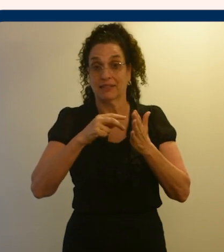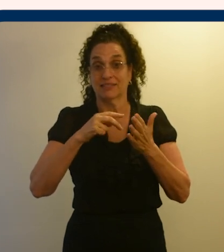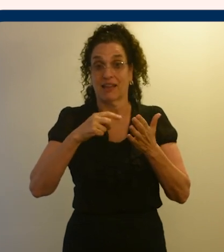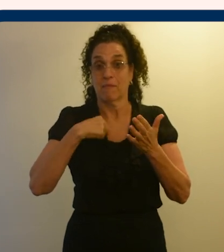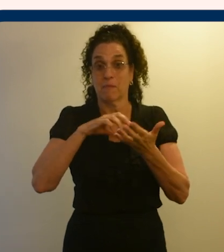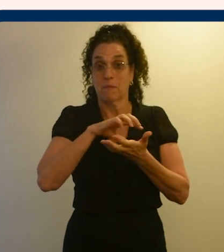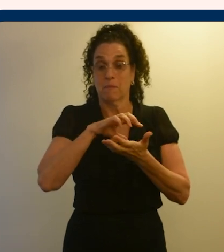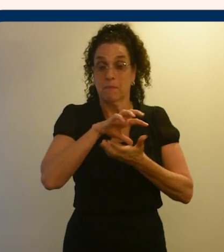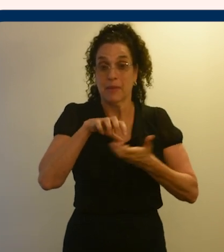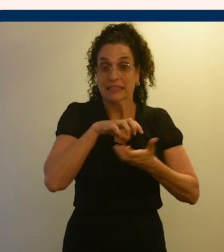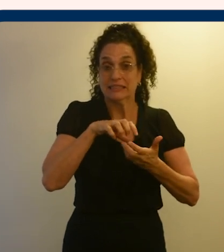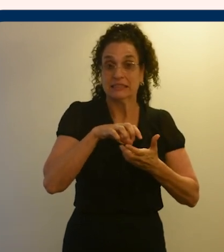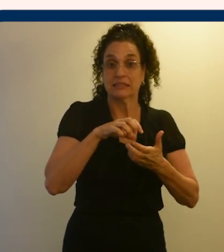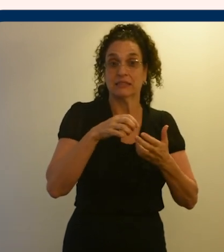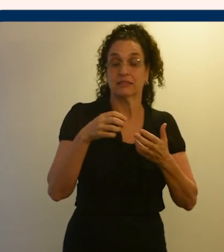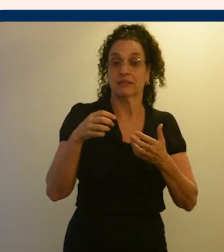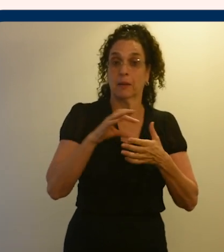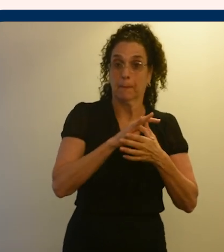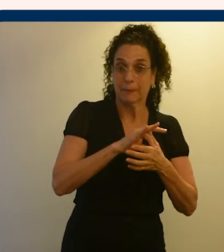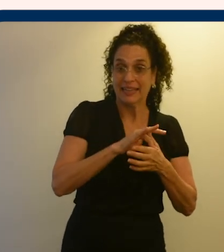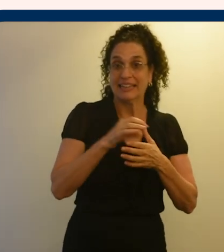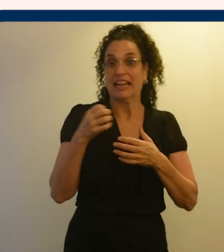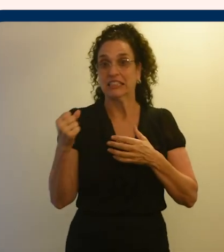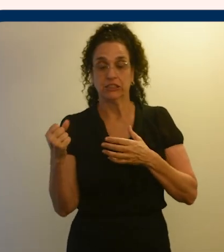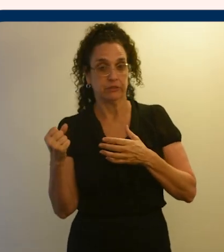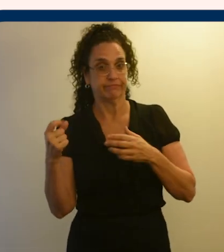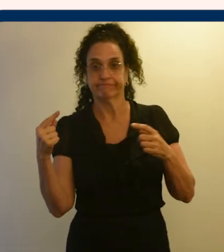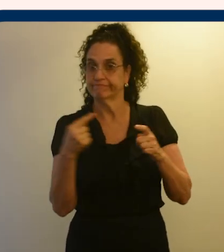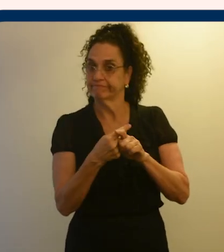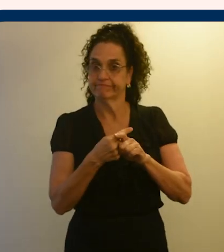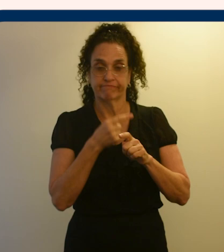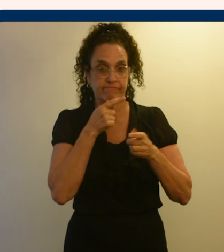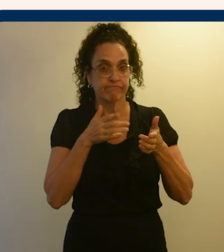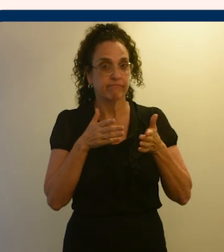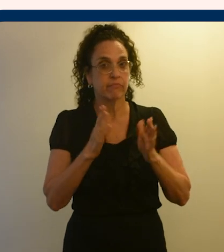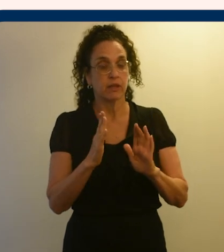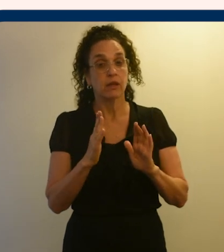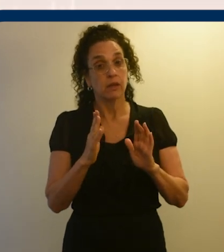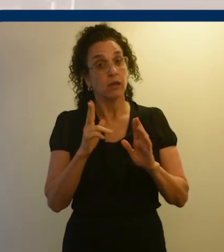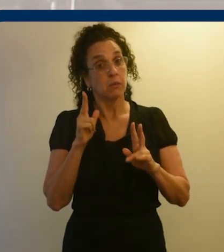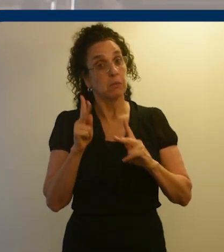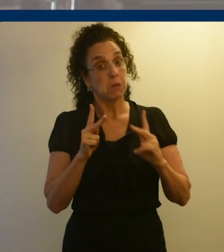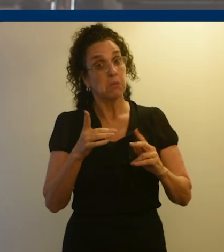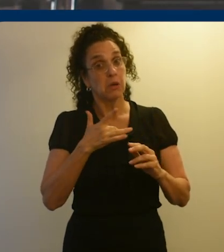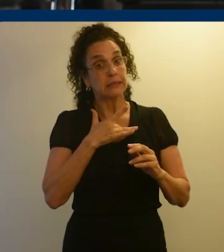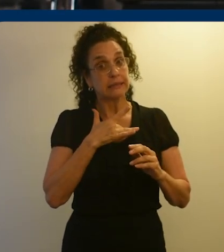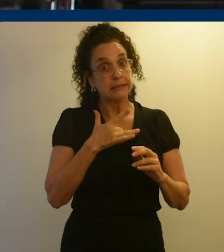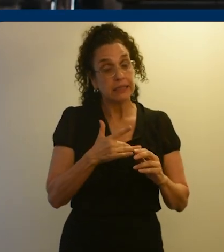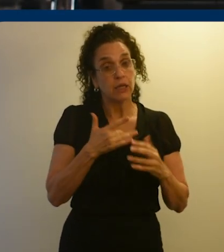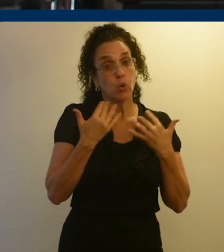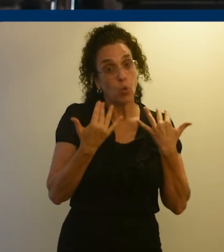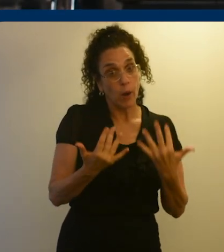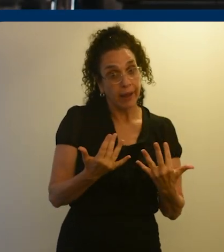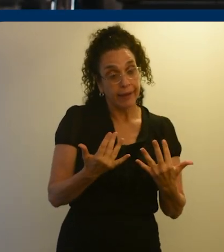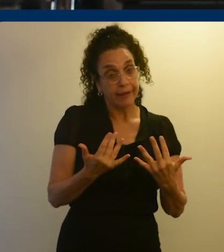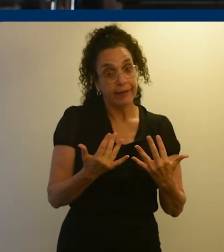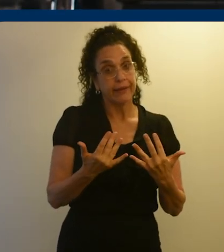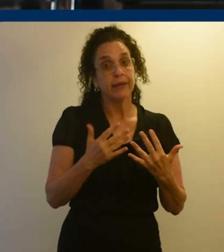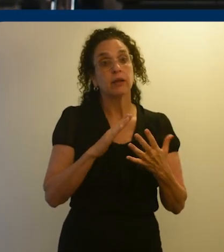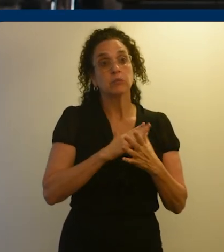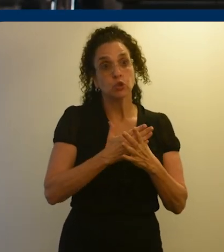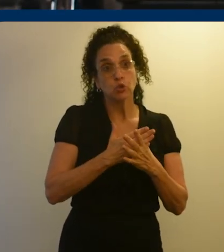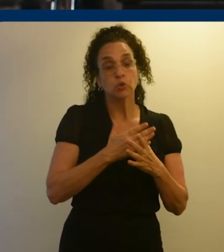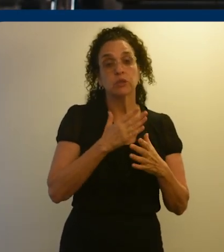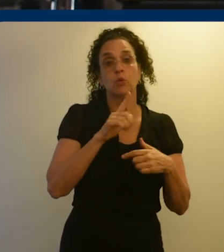meatballs Parmesan cheese. That's mixing meat and dairy. Certain people have the